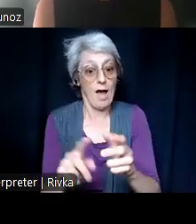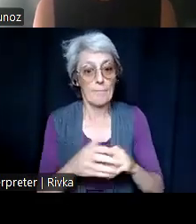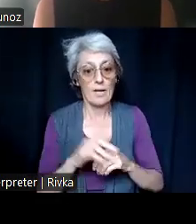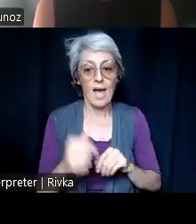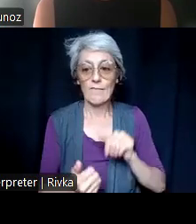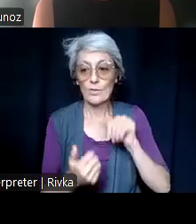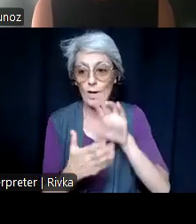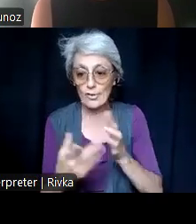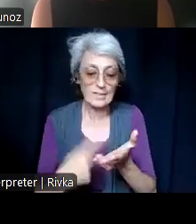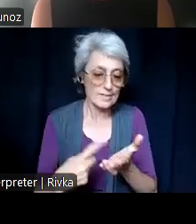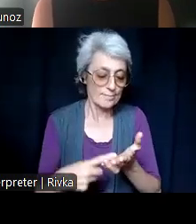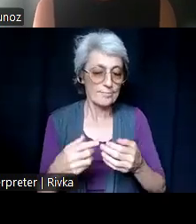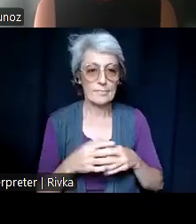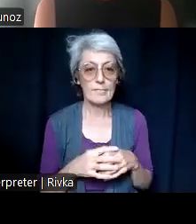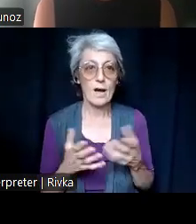address,